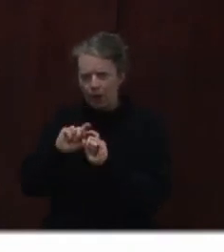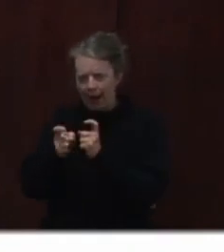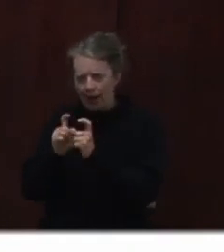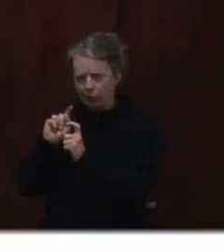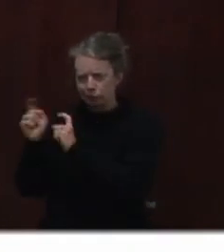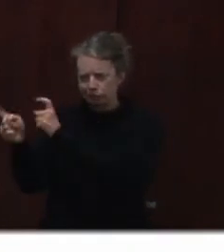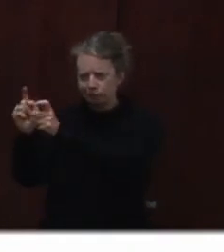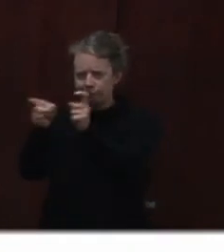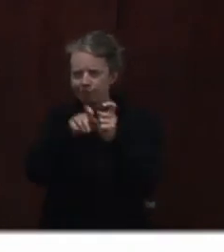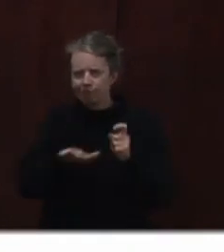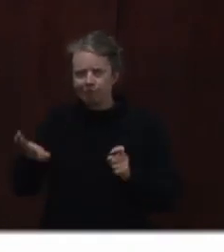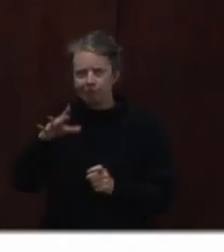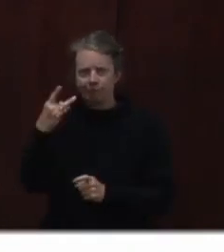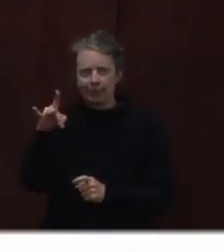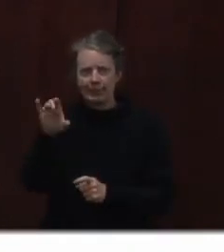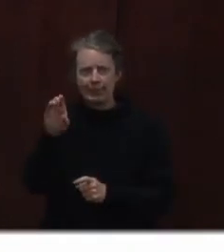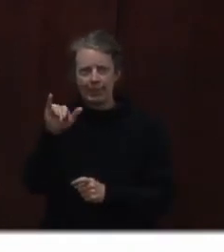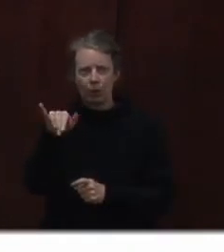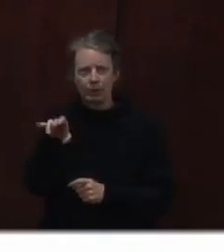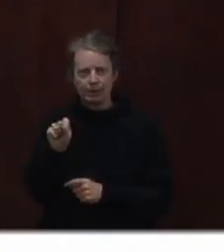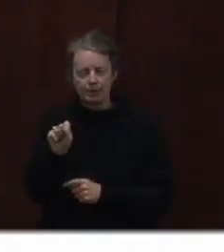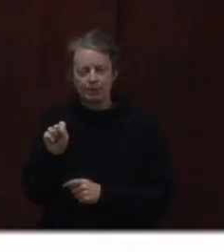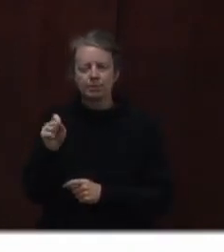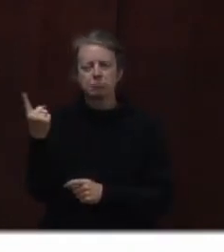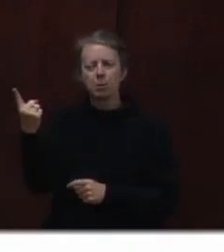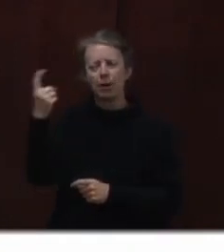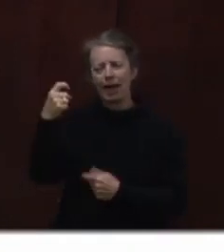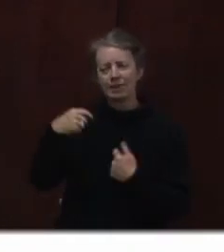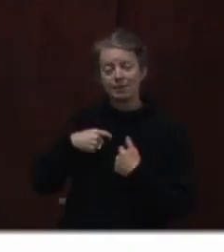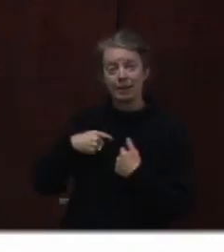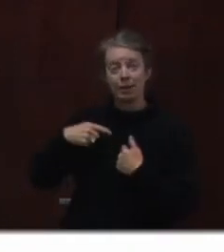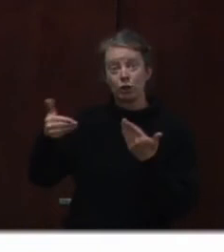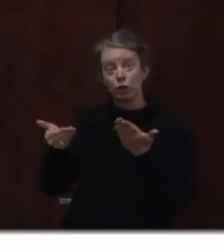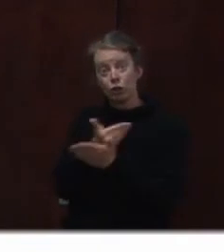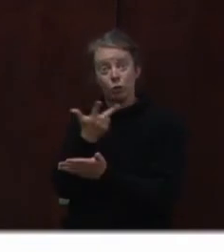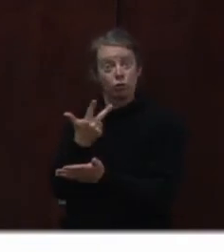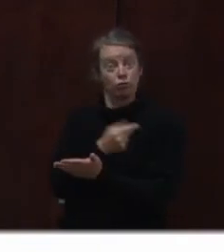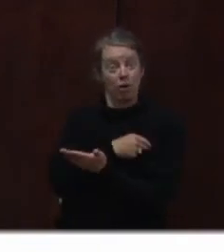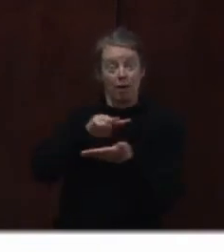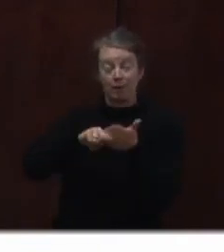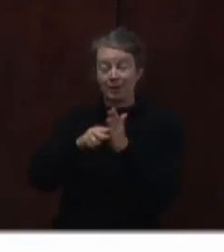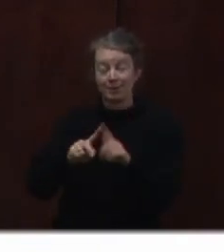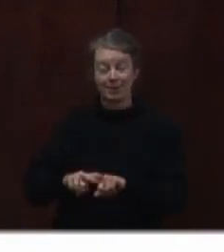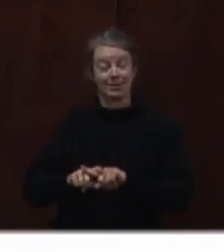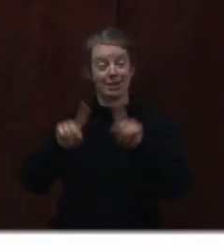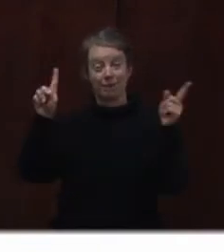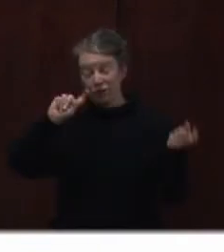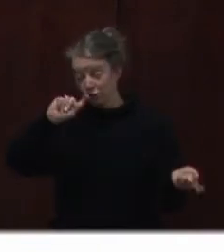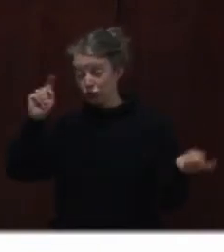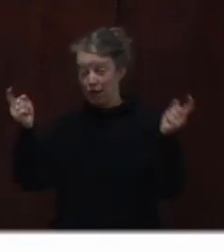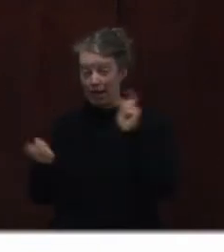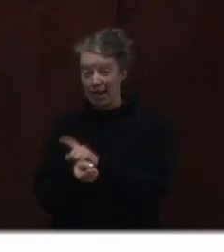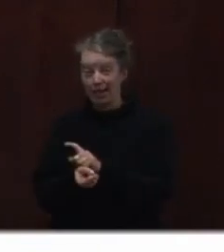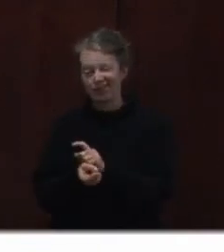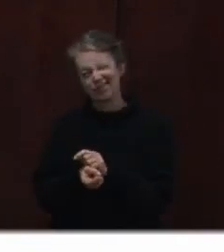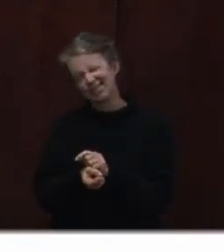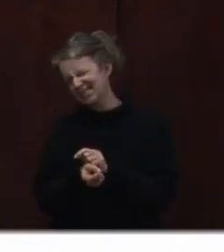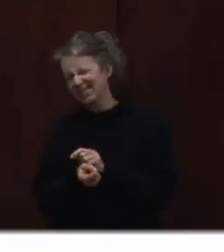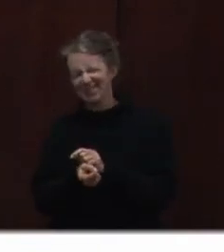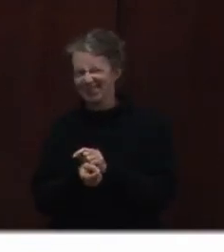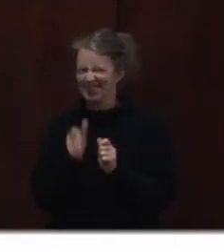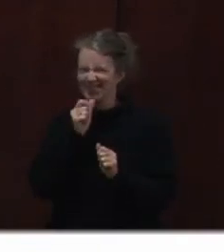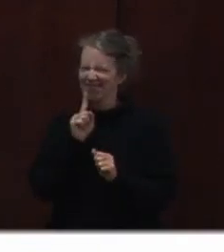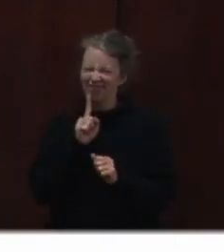region. I got asked the other day whether this was a game changer, and I wish it were a game changer. 7,000 doses is a drop in the